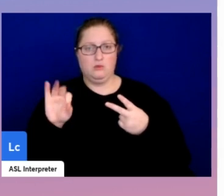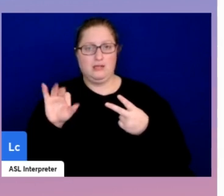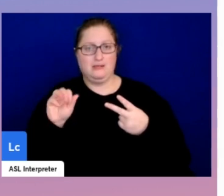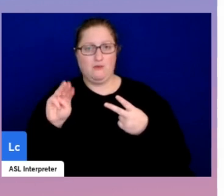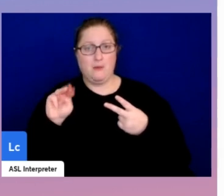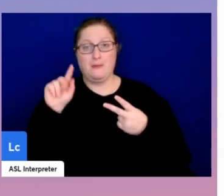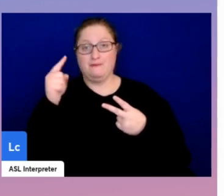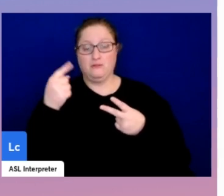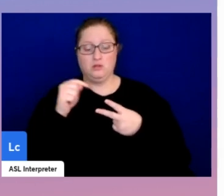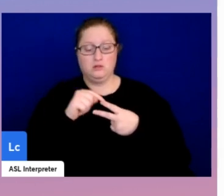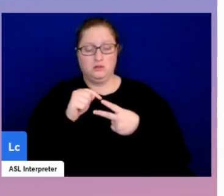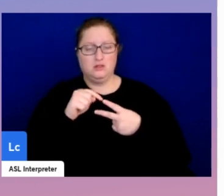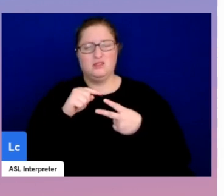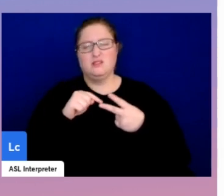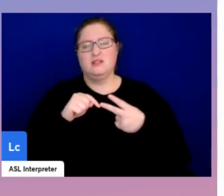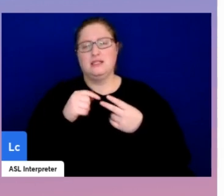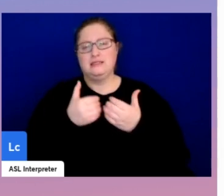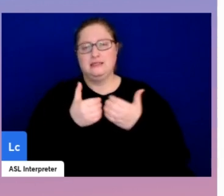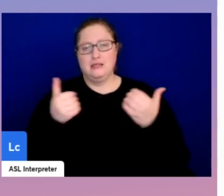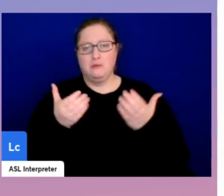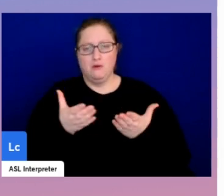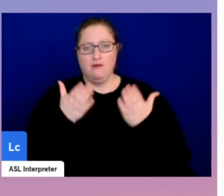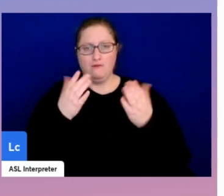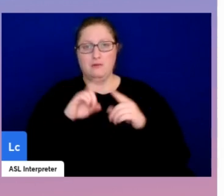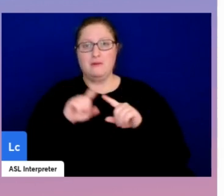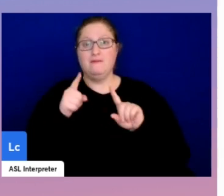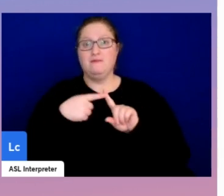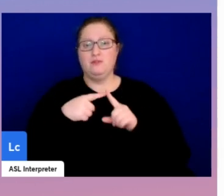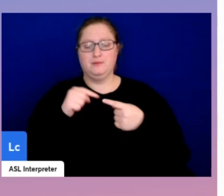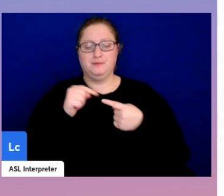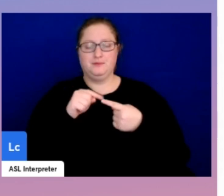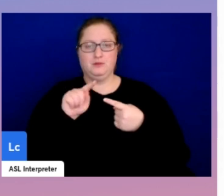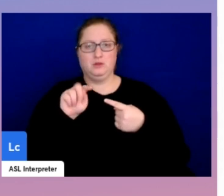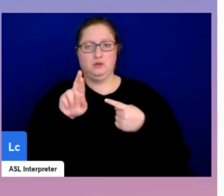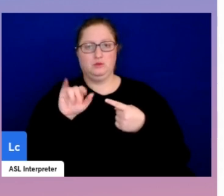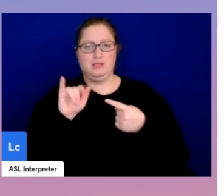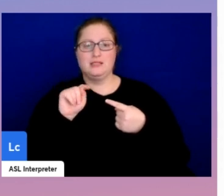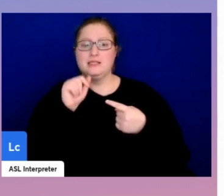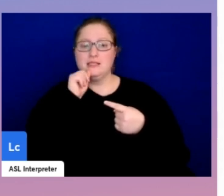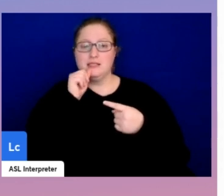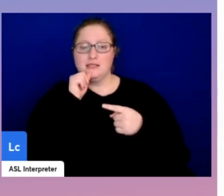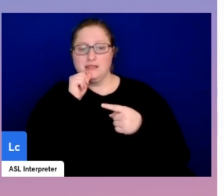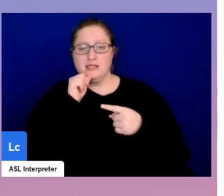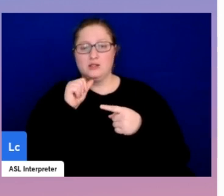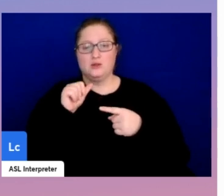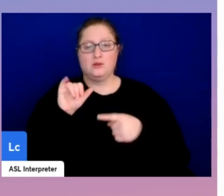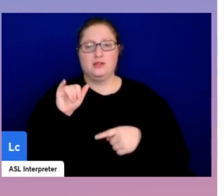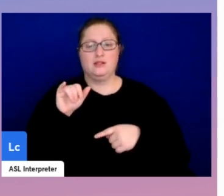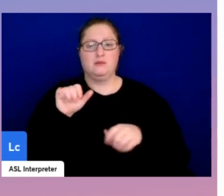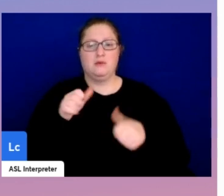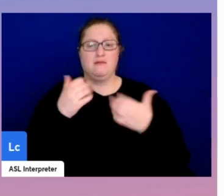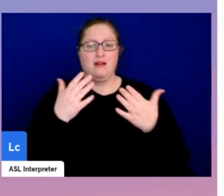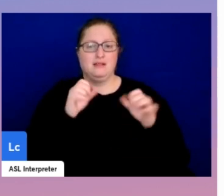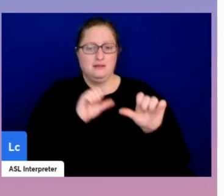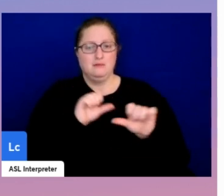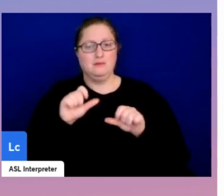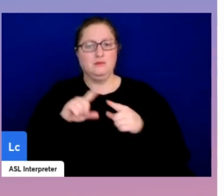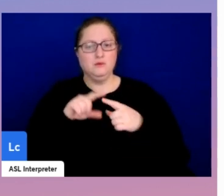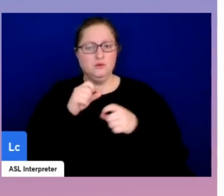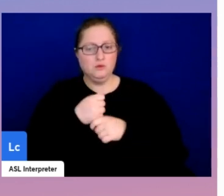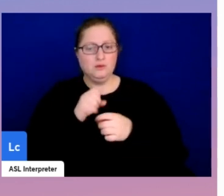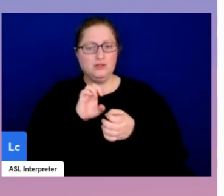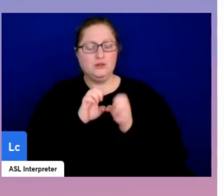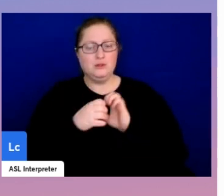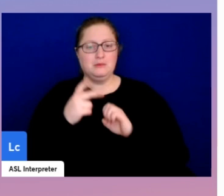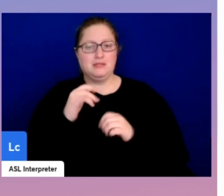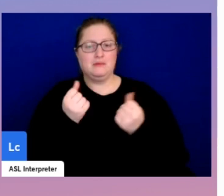they are two separate offerings. So Transit is a secret engine which provides the ability to create encryption keys of many